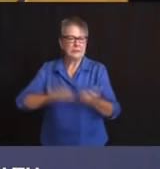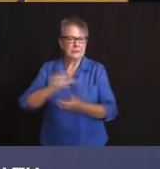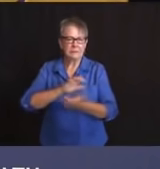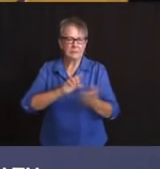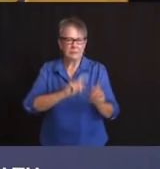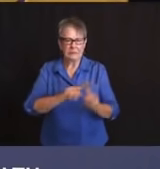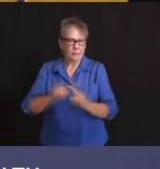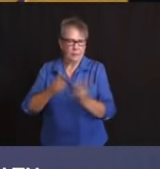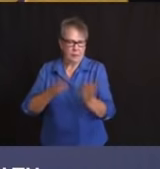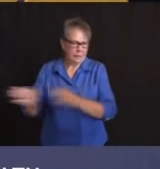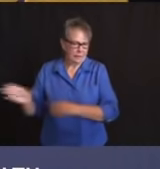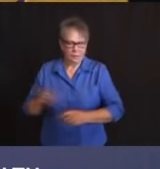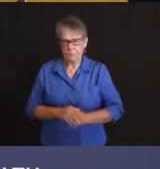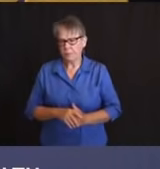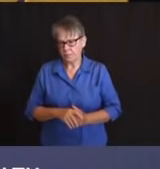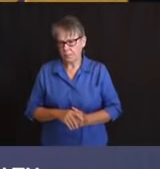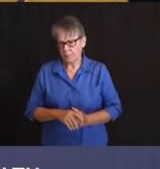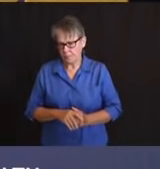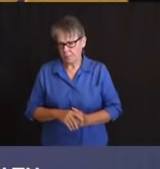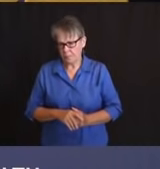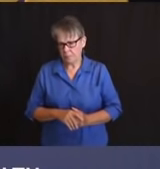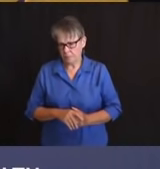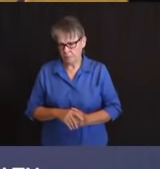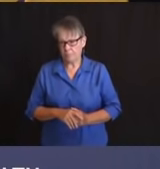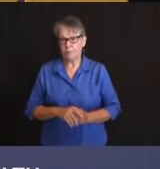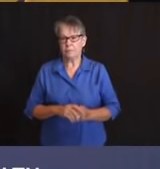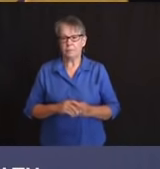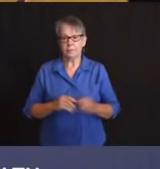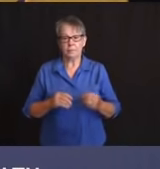the carve-out on smoking in casinos is